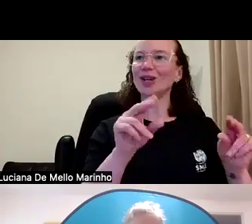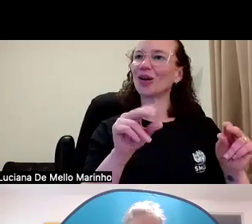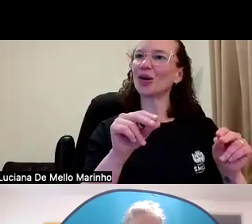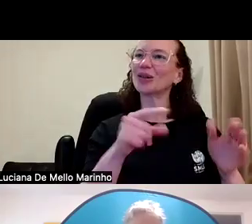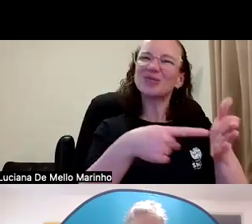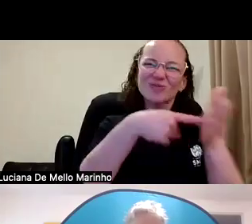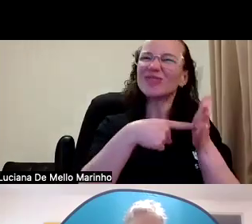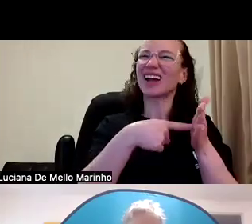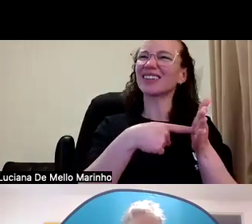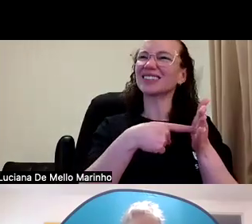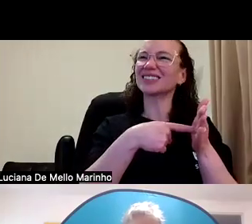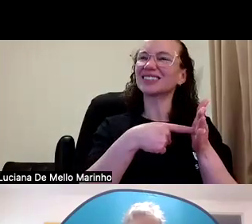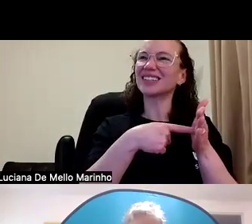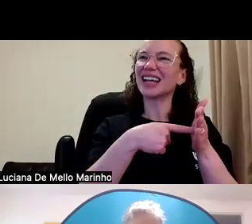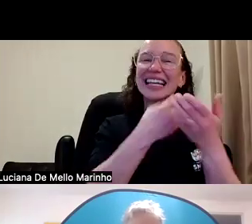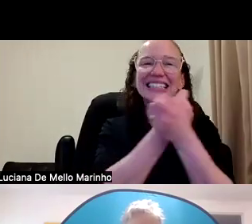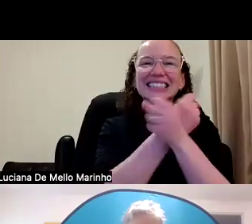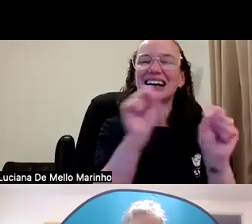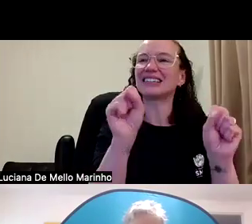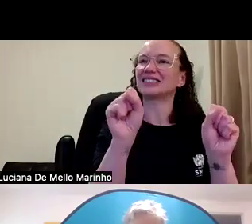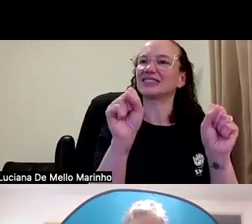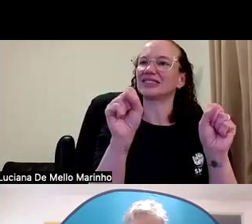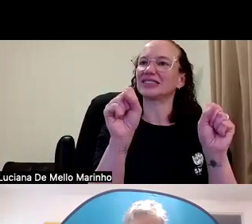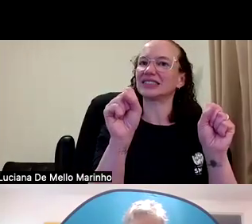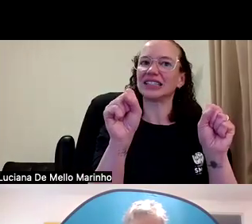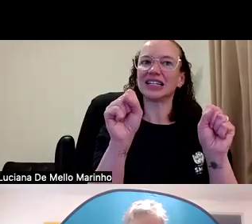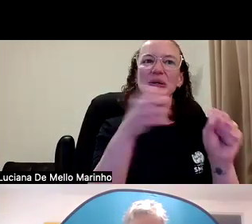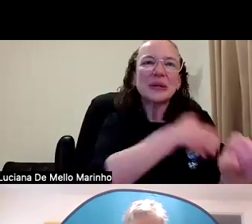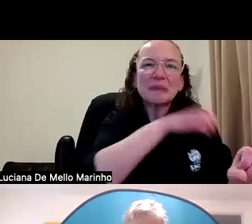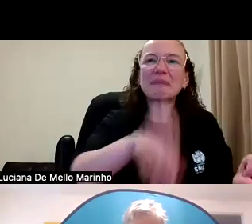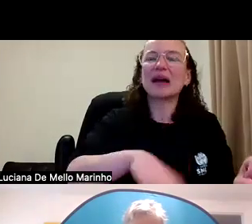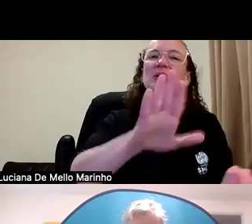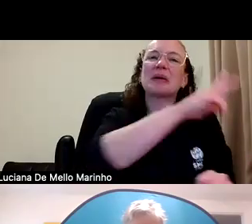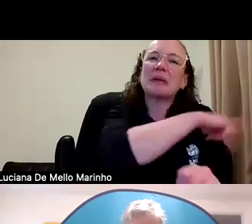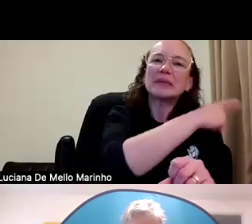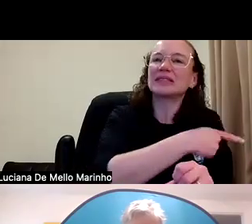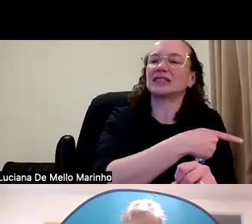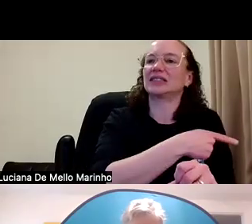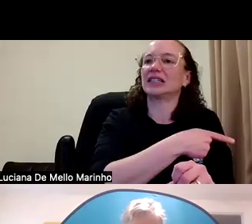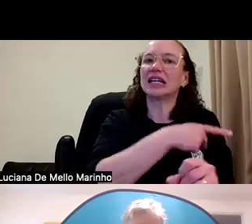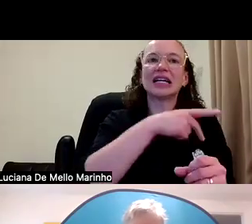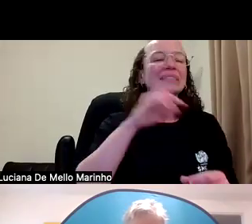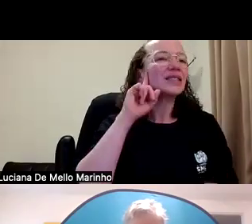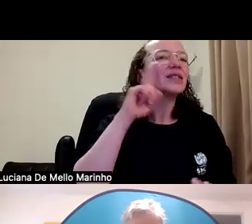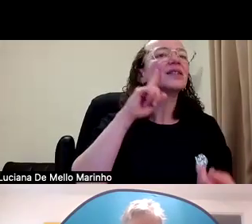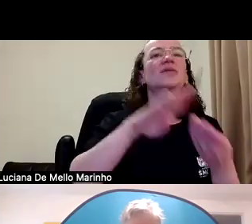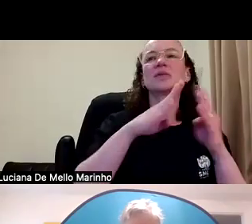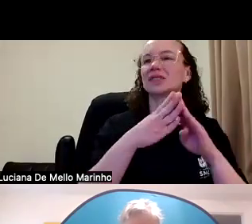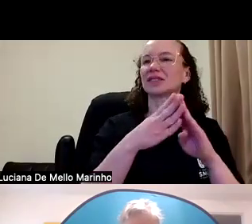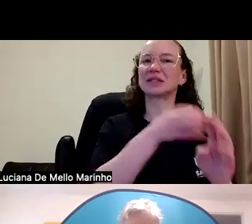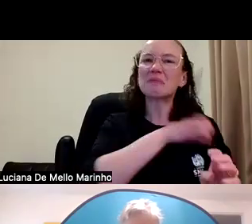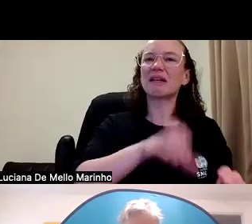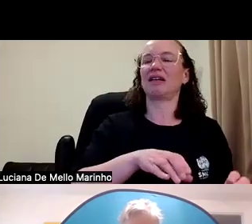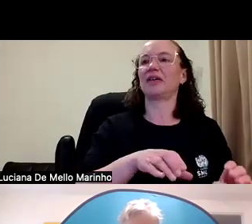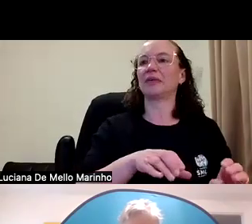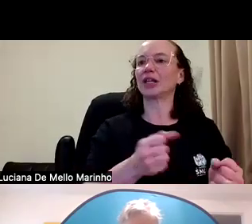when you're just saying, it's fine, I'm just relaying the information, like, no, you do need to make sure that you're empowering the